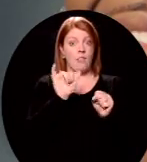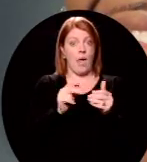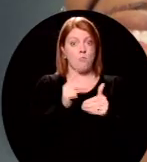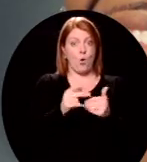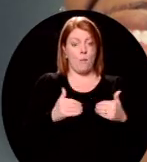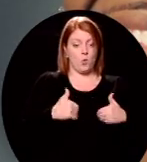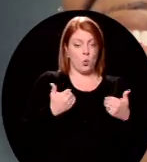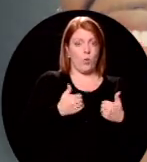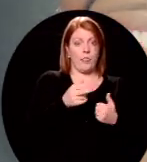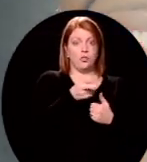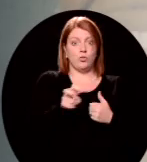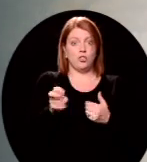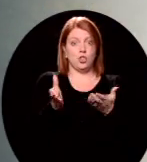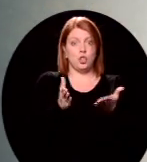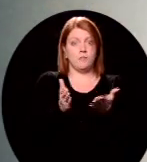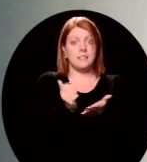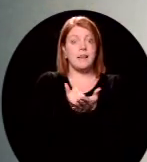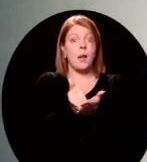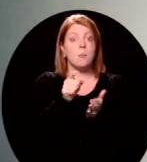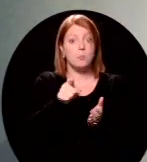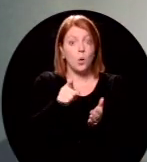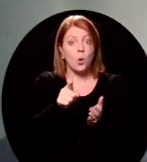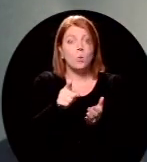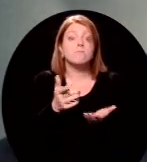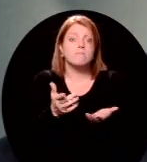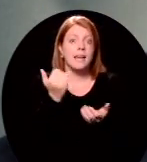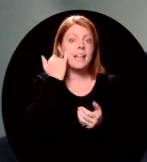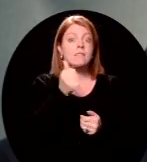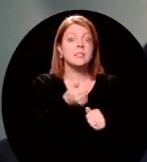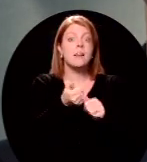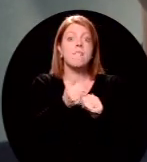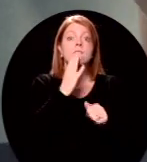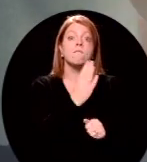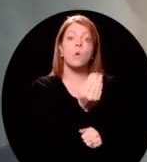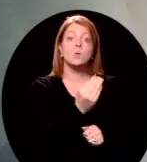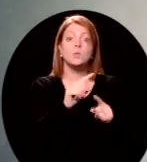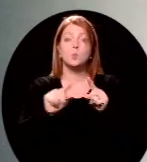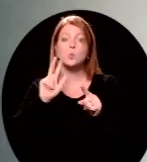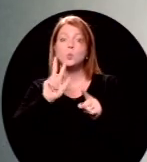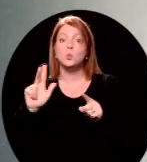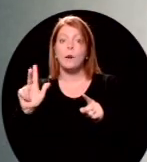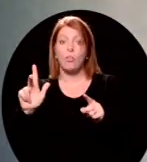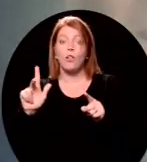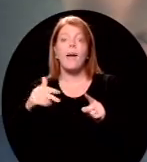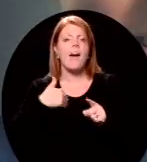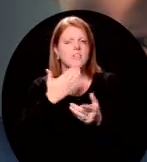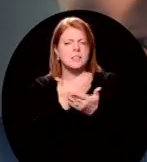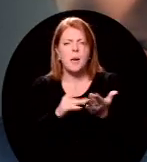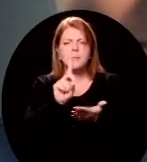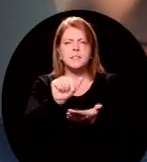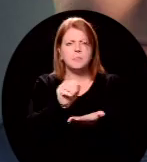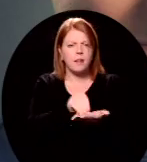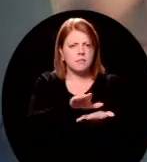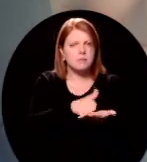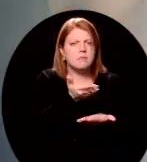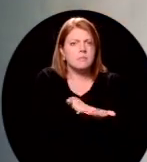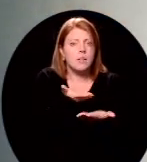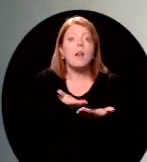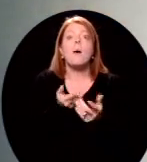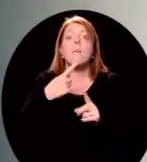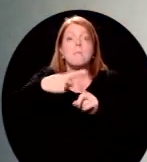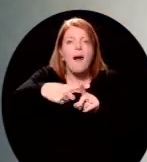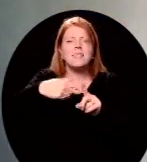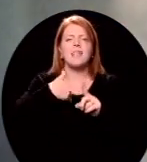Can our services help you? If you are 14 to 23 years of age, have a documented disability, and more